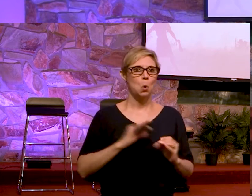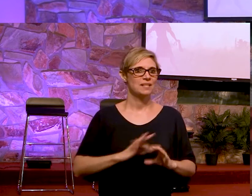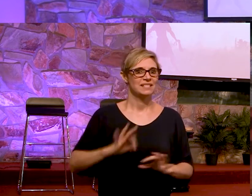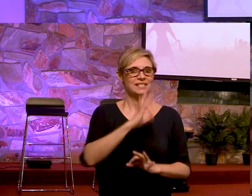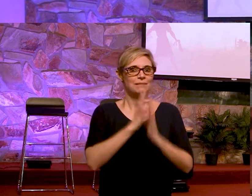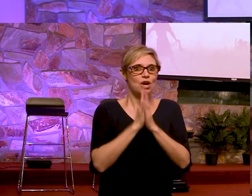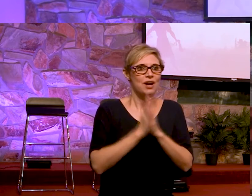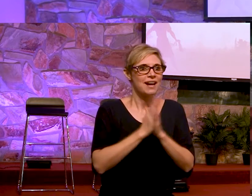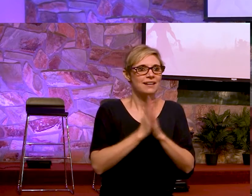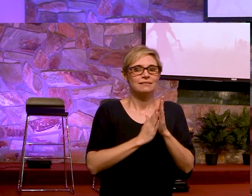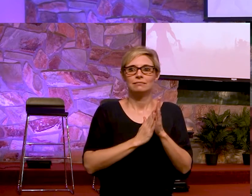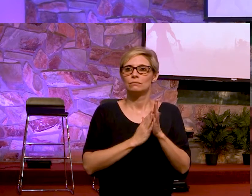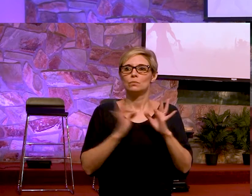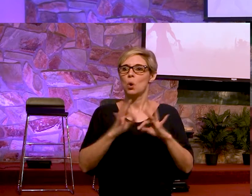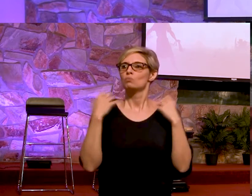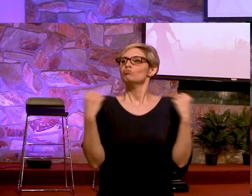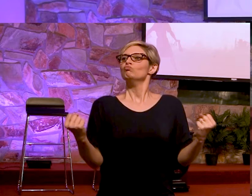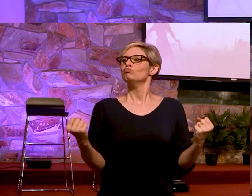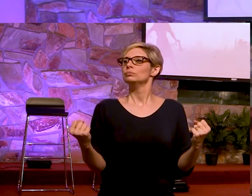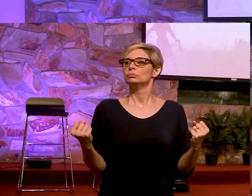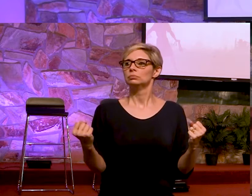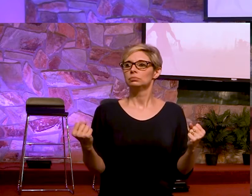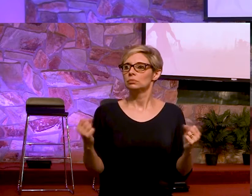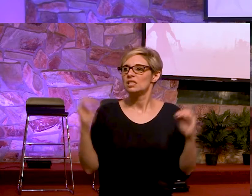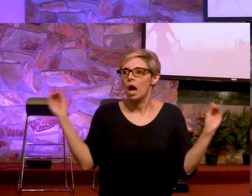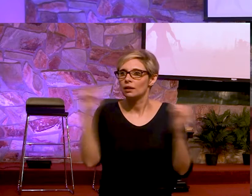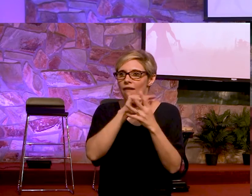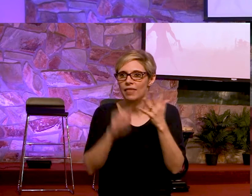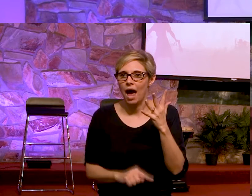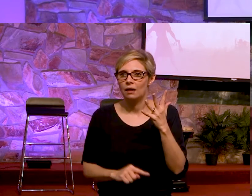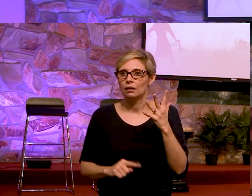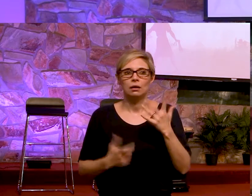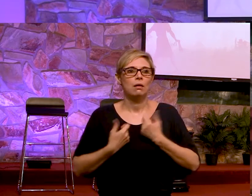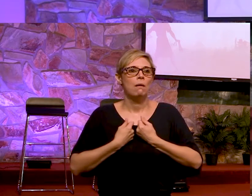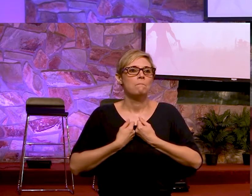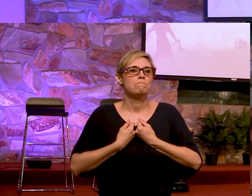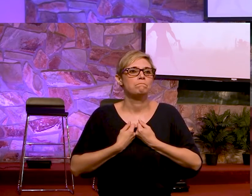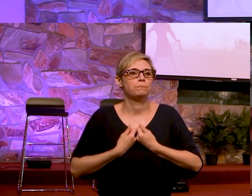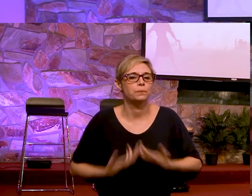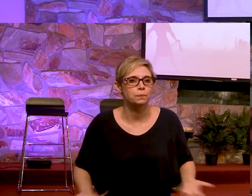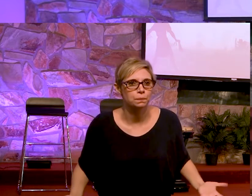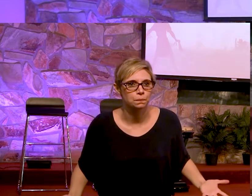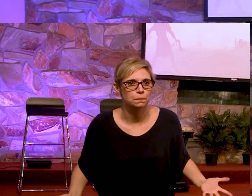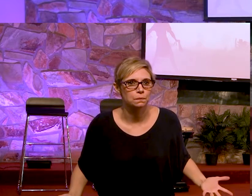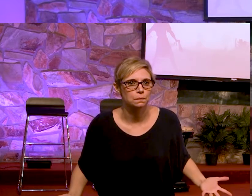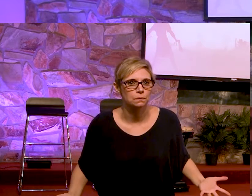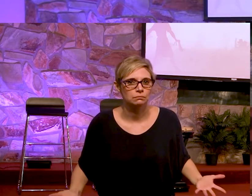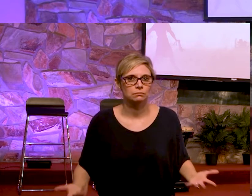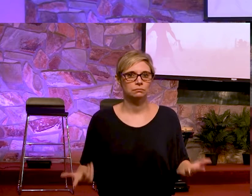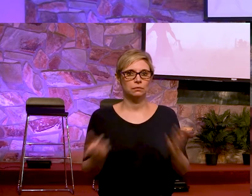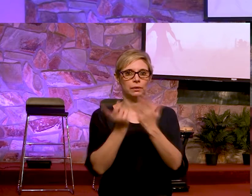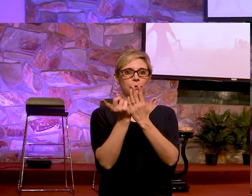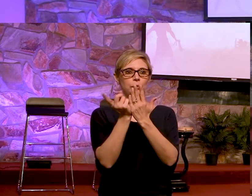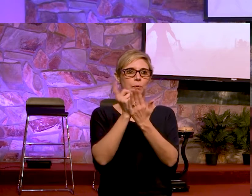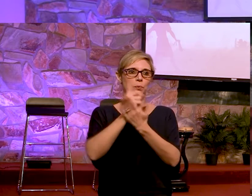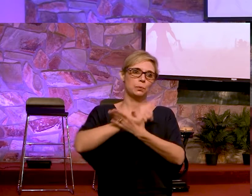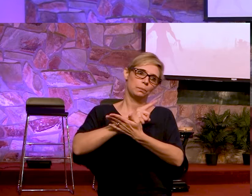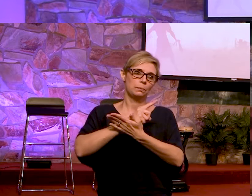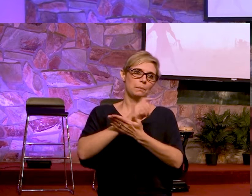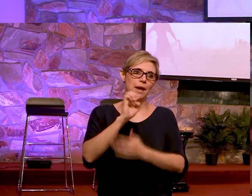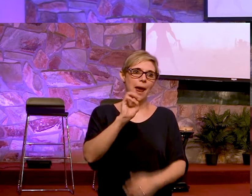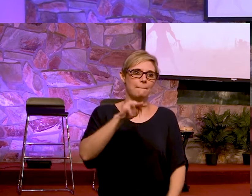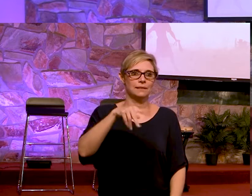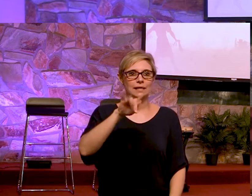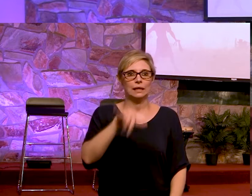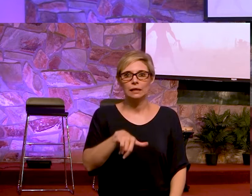courage. You see, when we're discouraged, we have lost the motivation to move